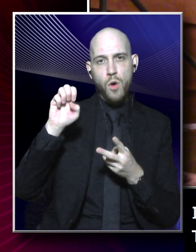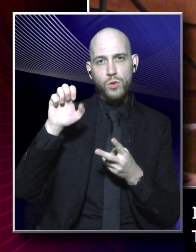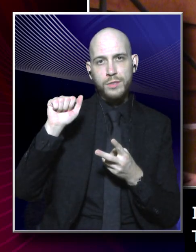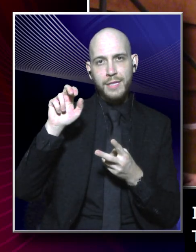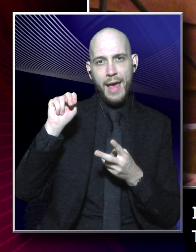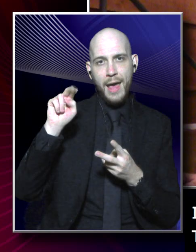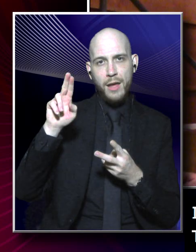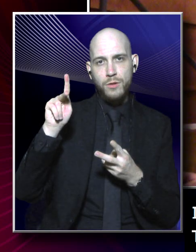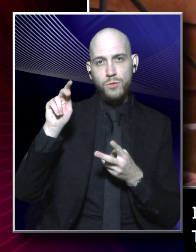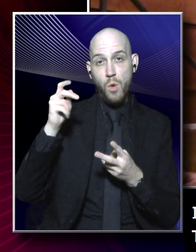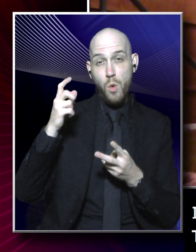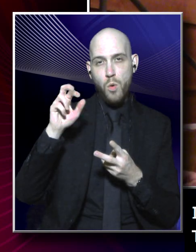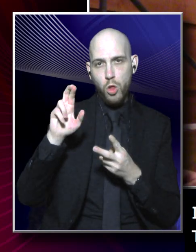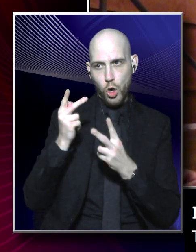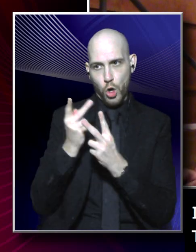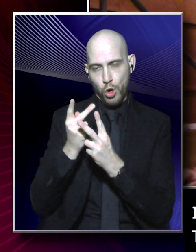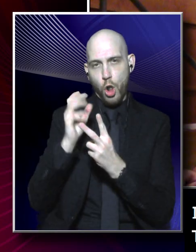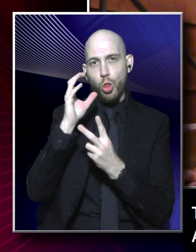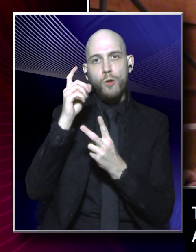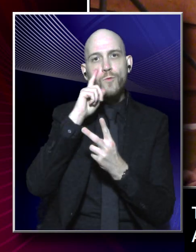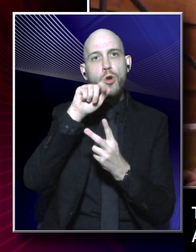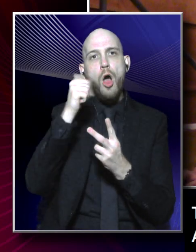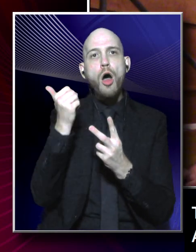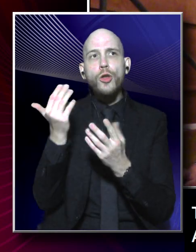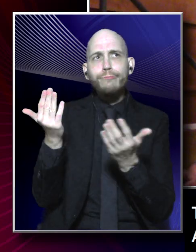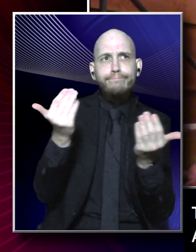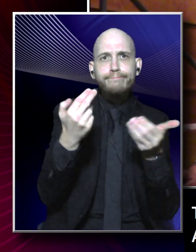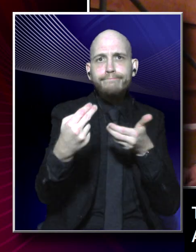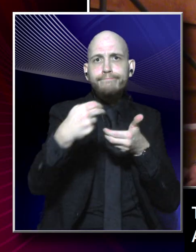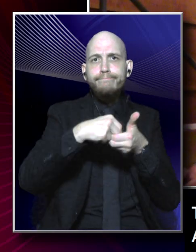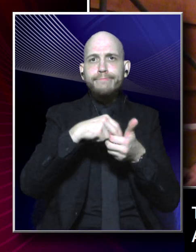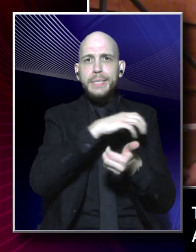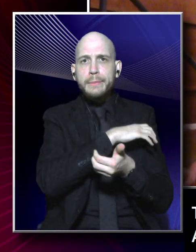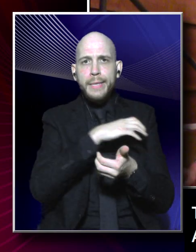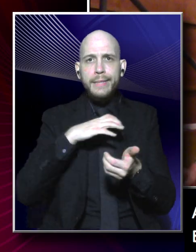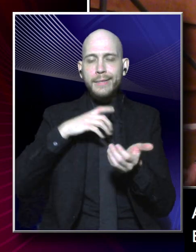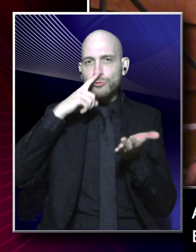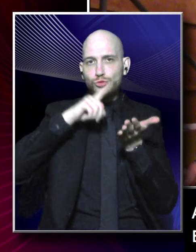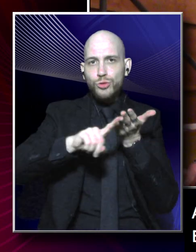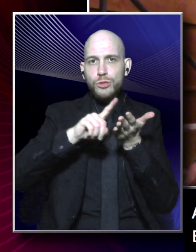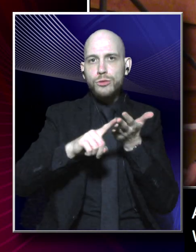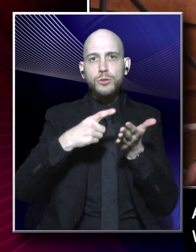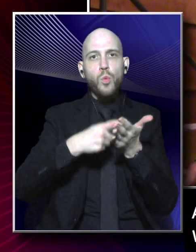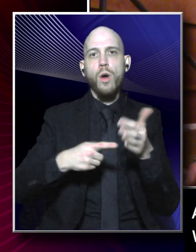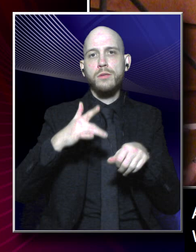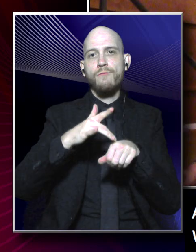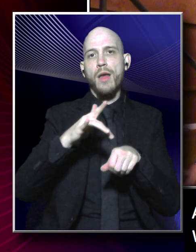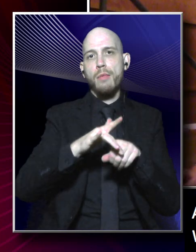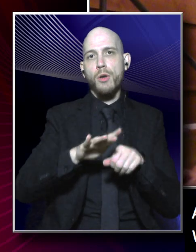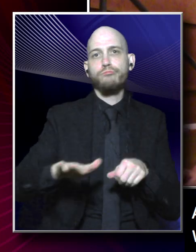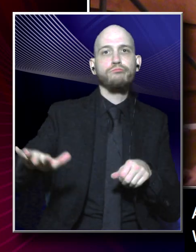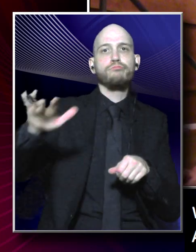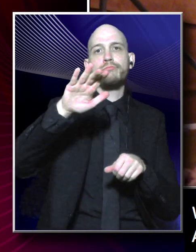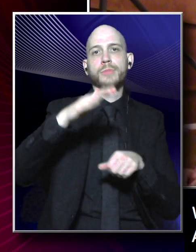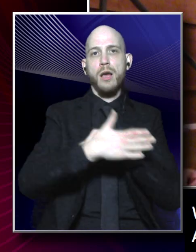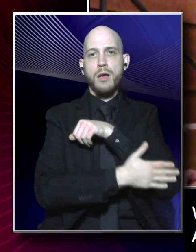the agency to be part of that committee to research what's out there nationwide that we might want to adopt here in the